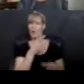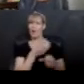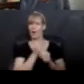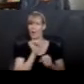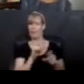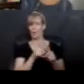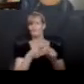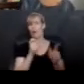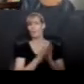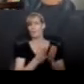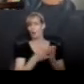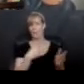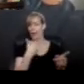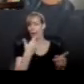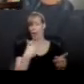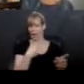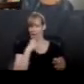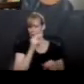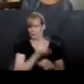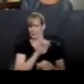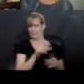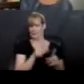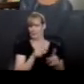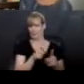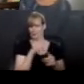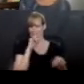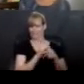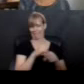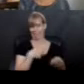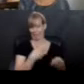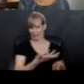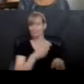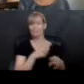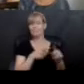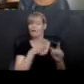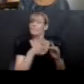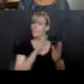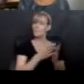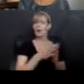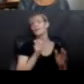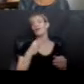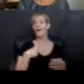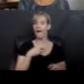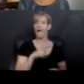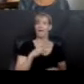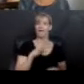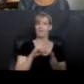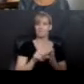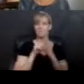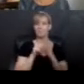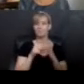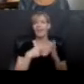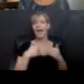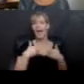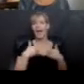it or anybody else. So speaking to that as a parent, I've got kids of ages, young